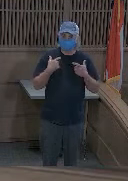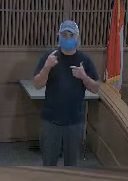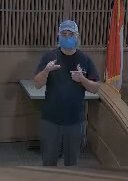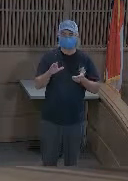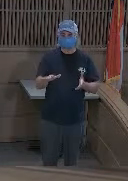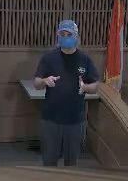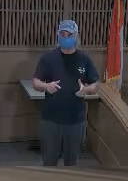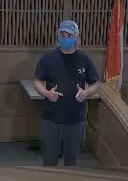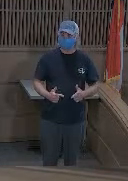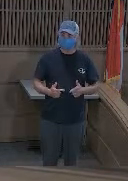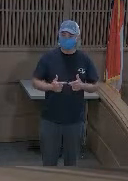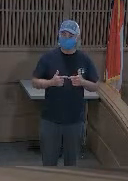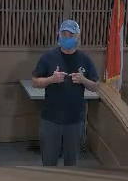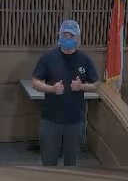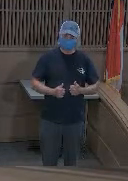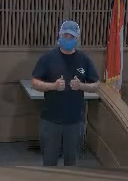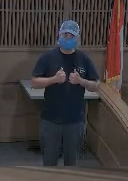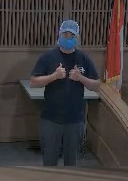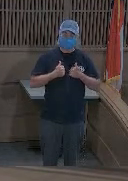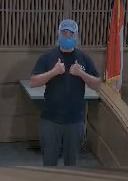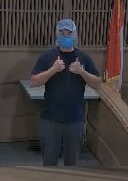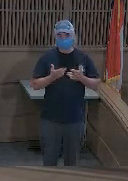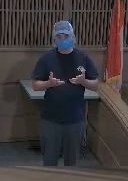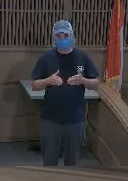calling 312-MyMD. That's